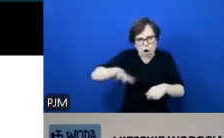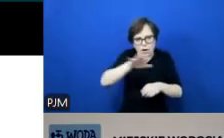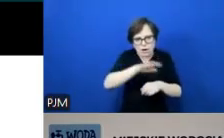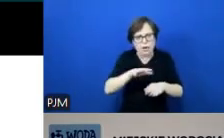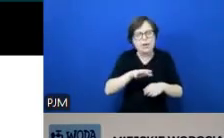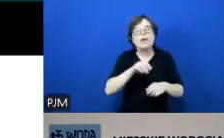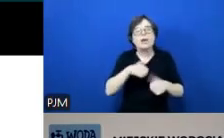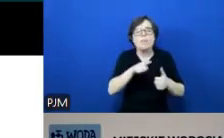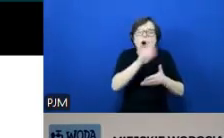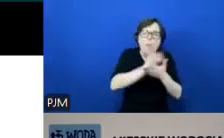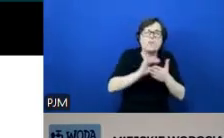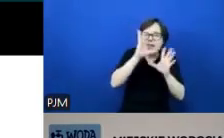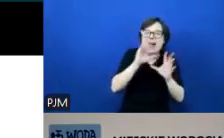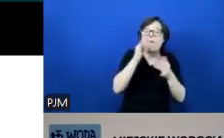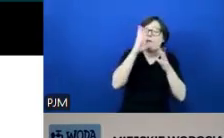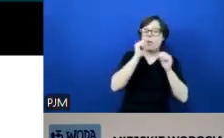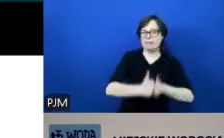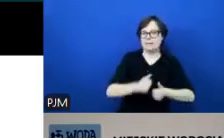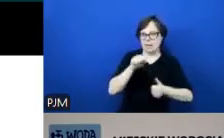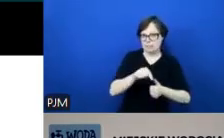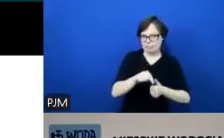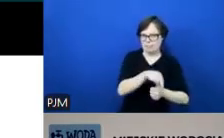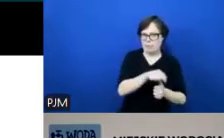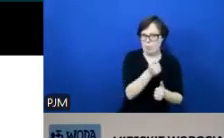commissioned a study